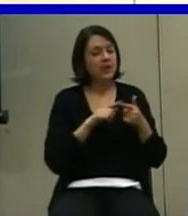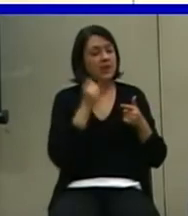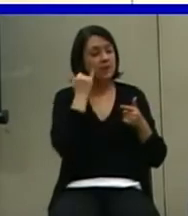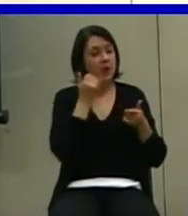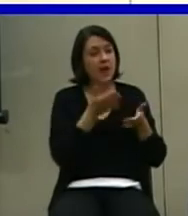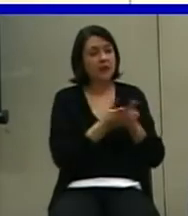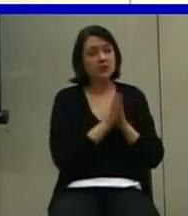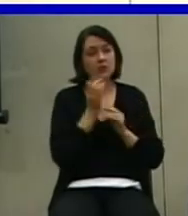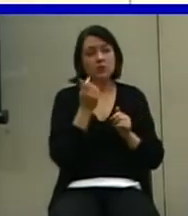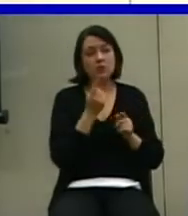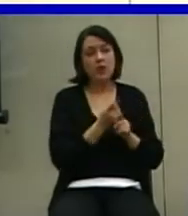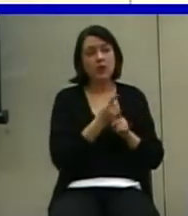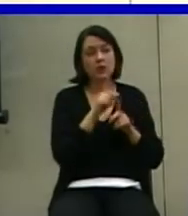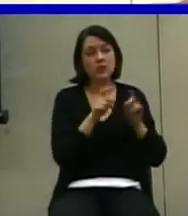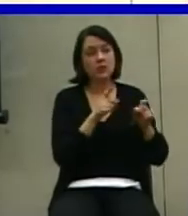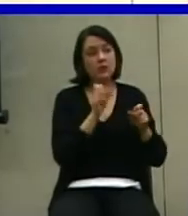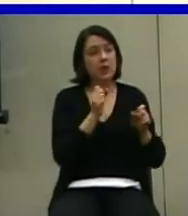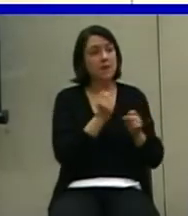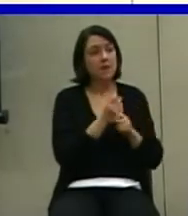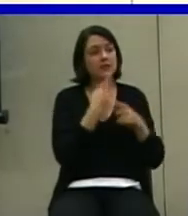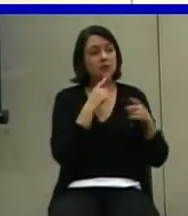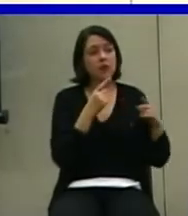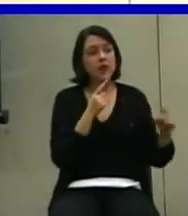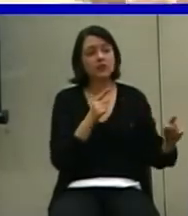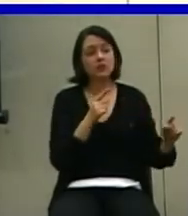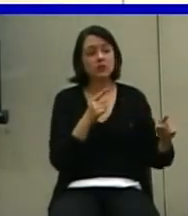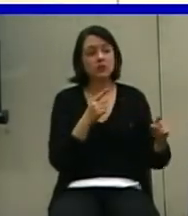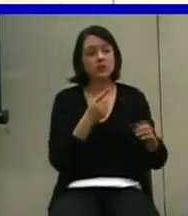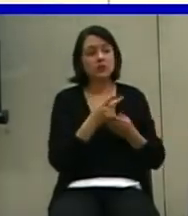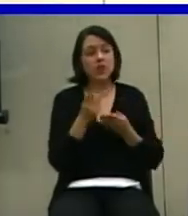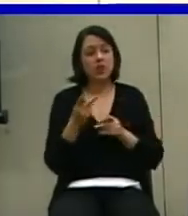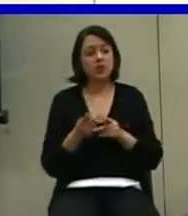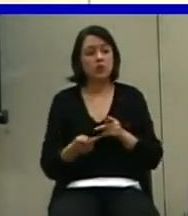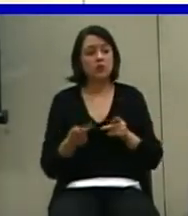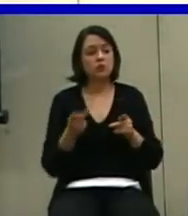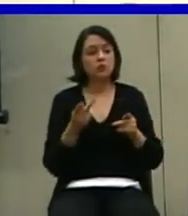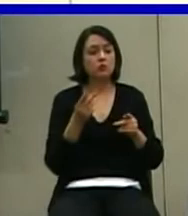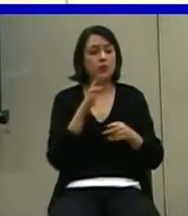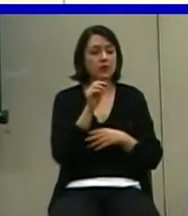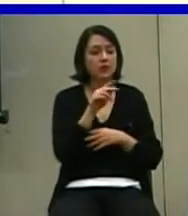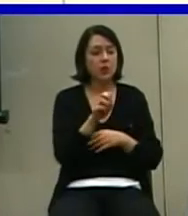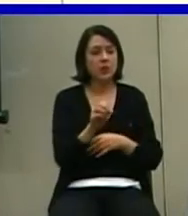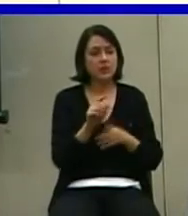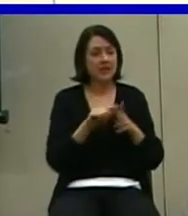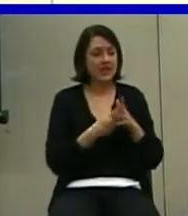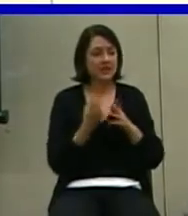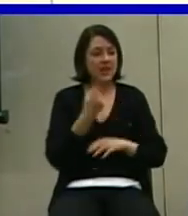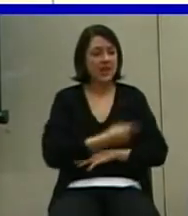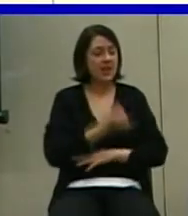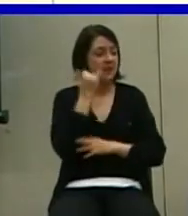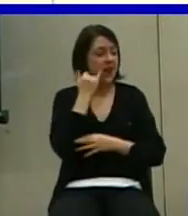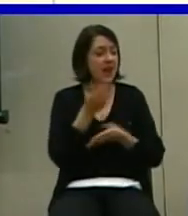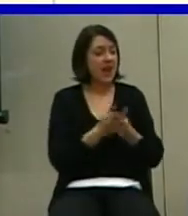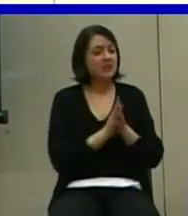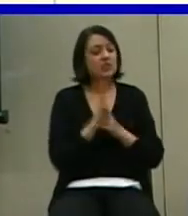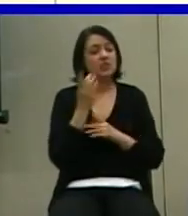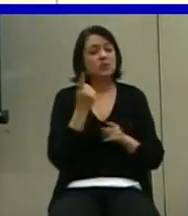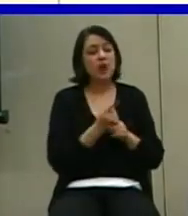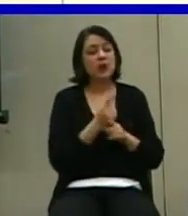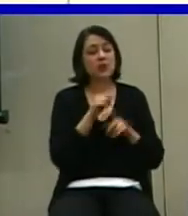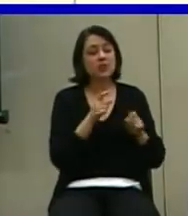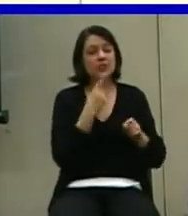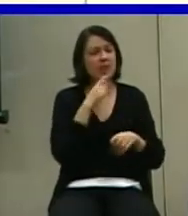right questions, you can create your success to failure ratios early in the day. You know, if I ask the right questions and say, yeah, thanks,